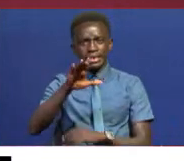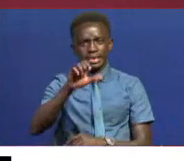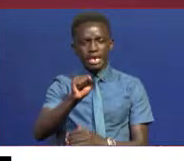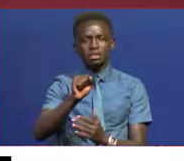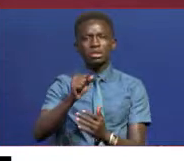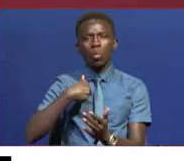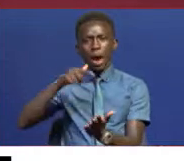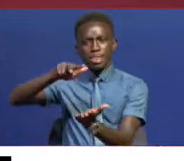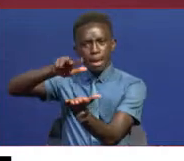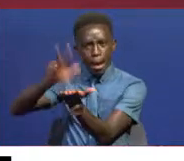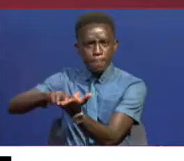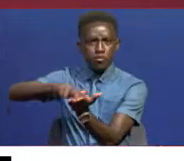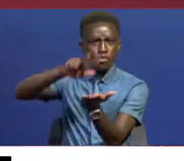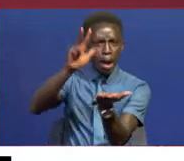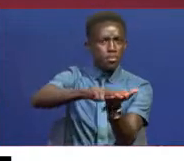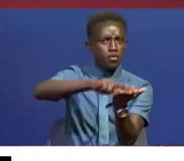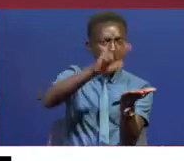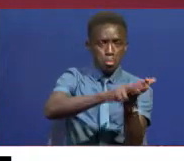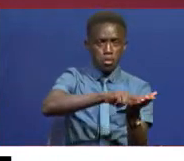approval that